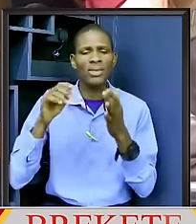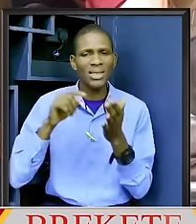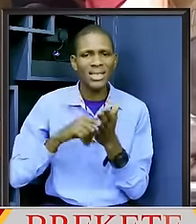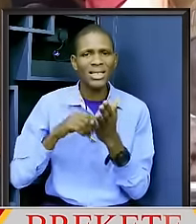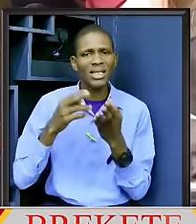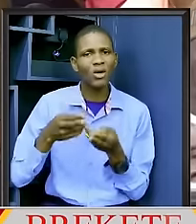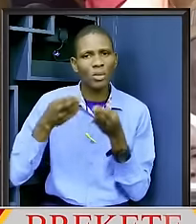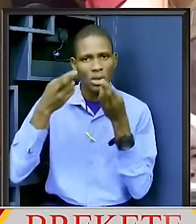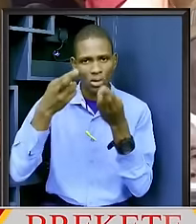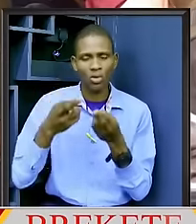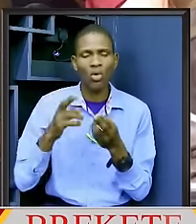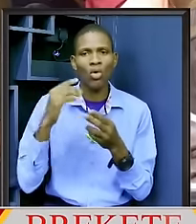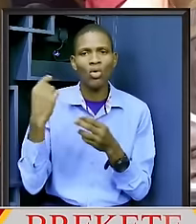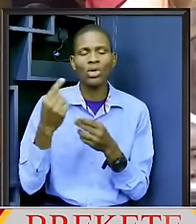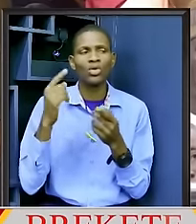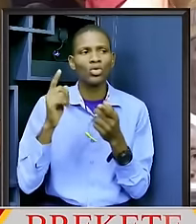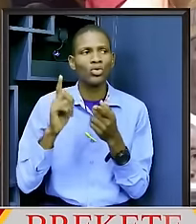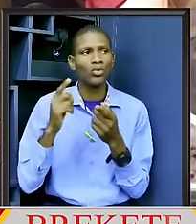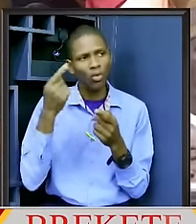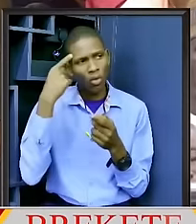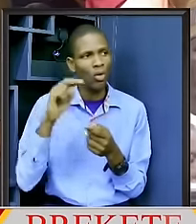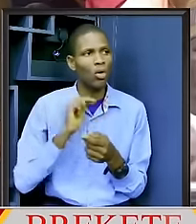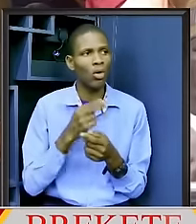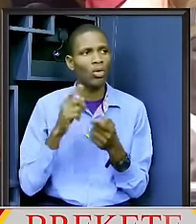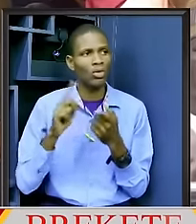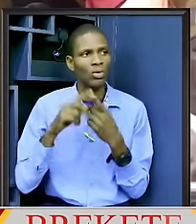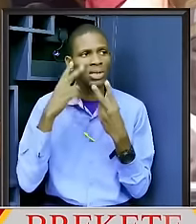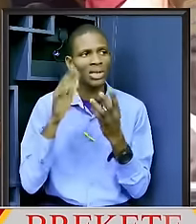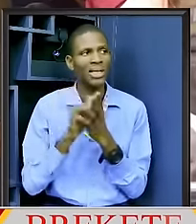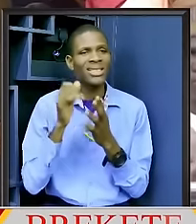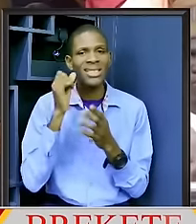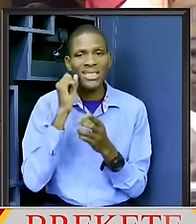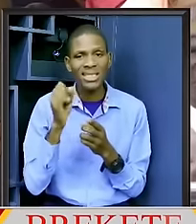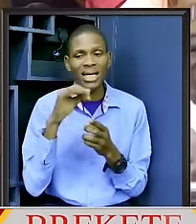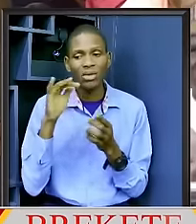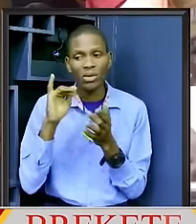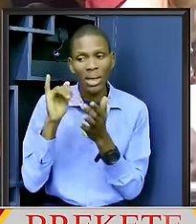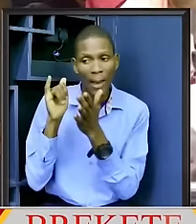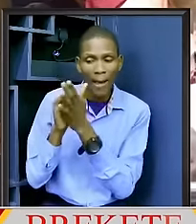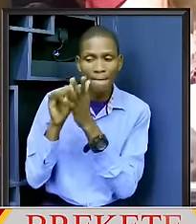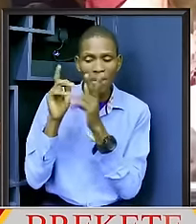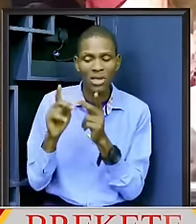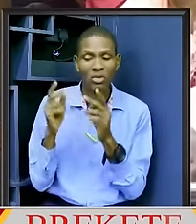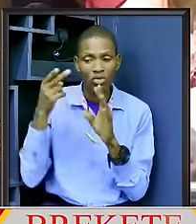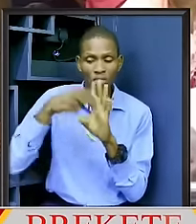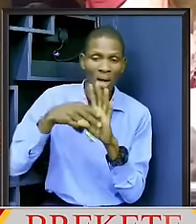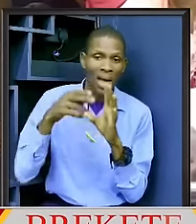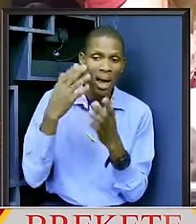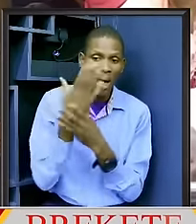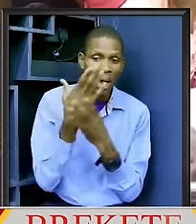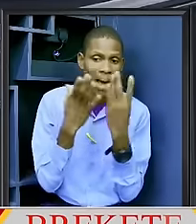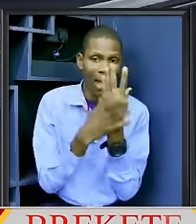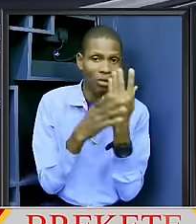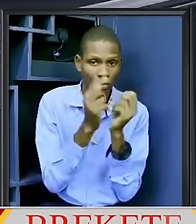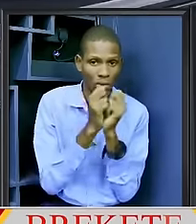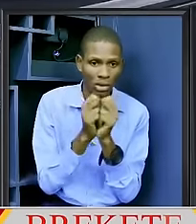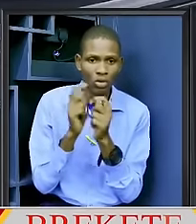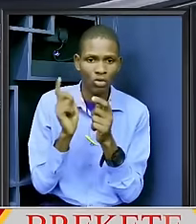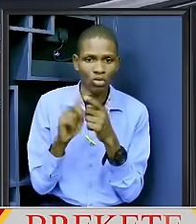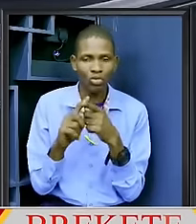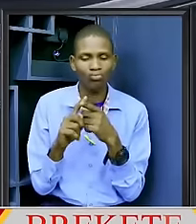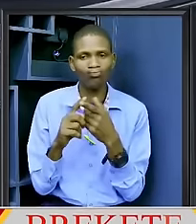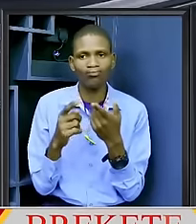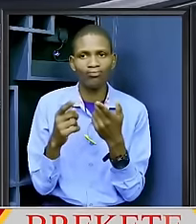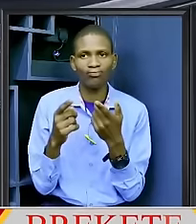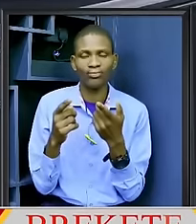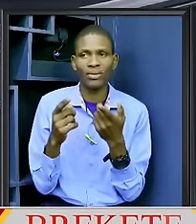recommendation, only for us to know that she and that person connived together to put on record what they wanted